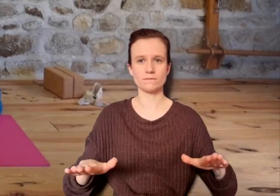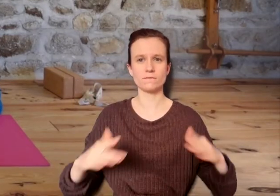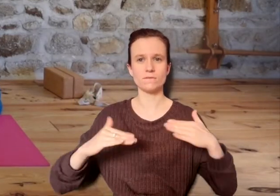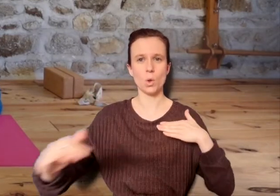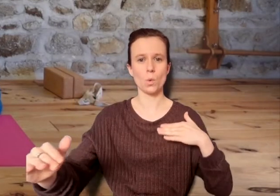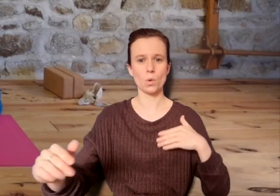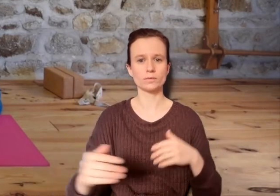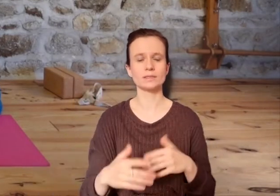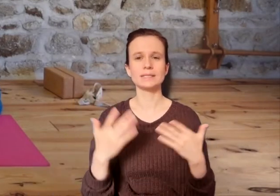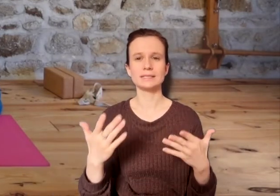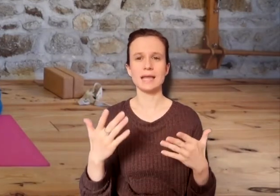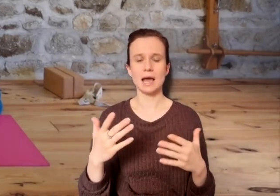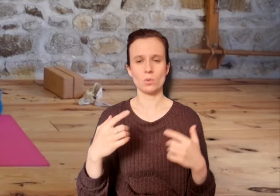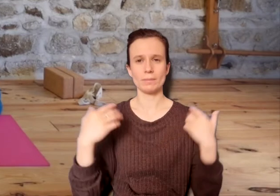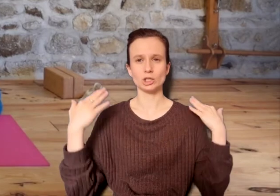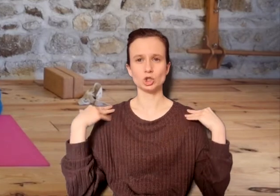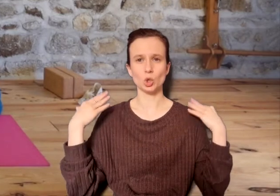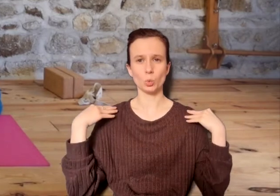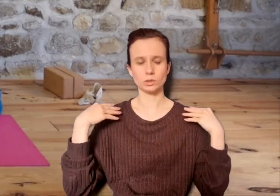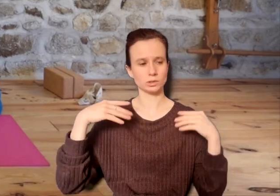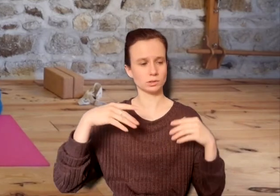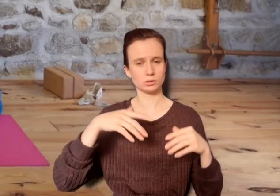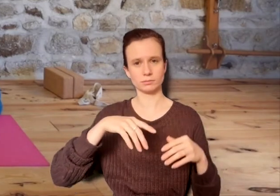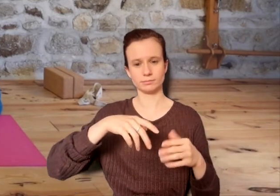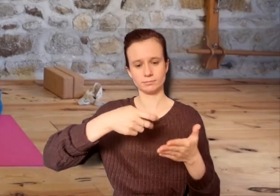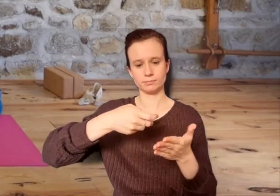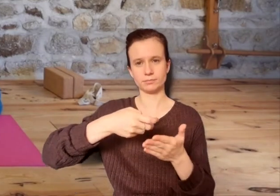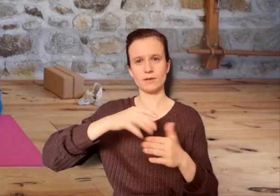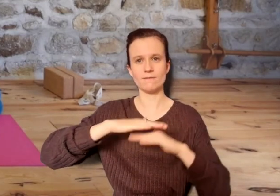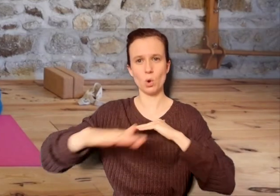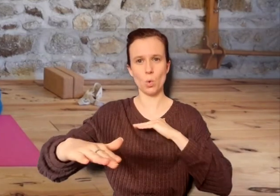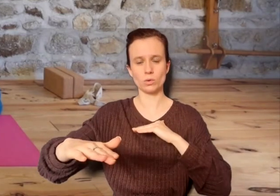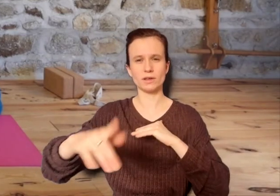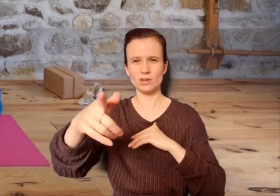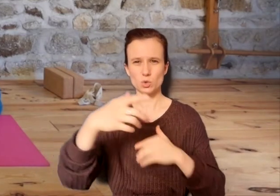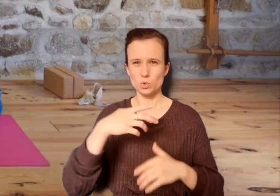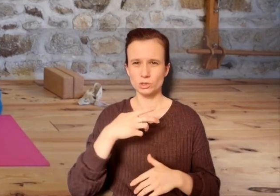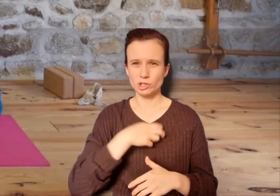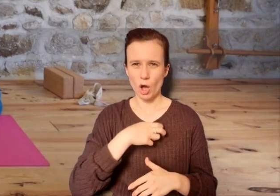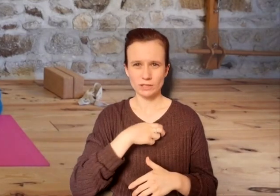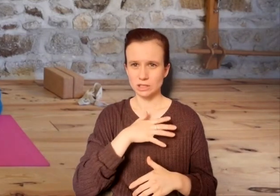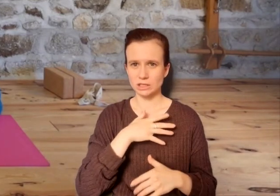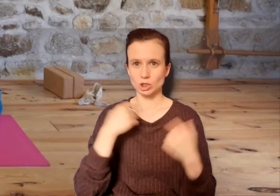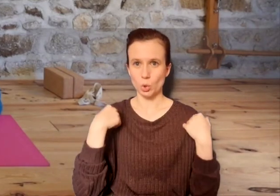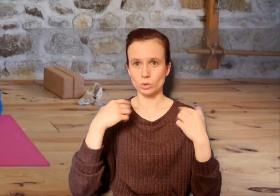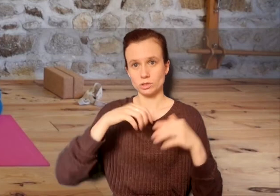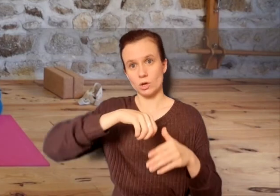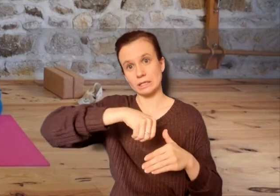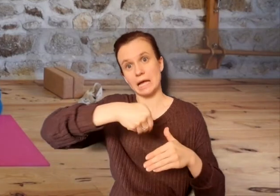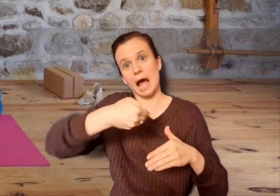placing the palms on the floor. Now, we're going to go into a shoulder stand. If you've never done a shoulder stand and you're a little bit nervous of